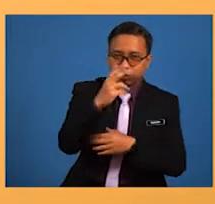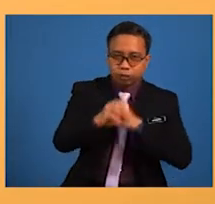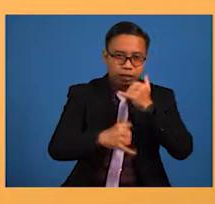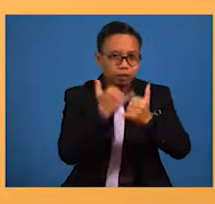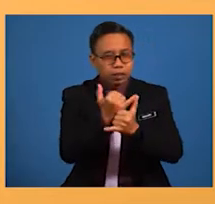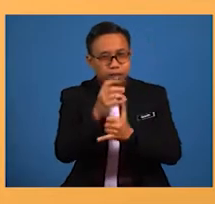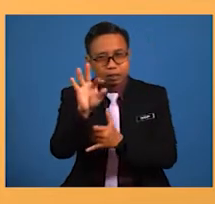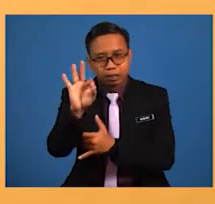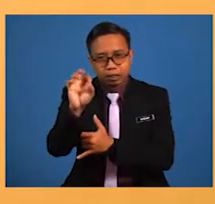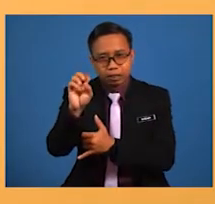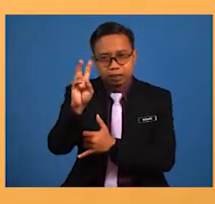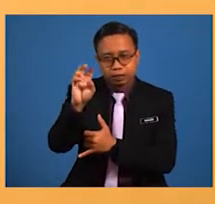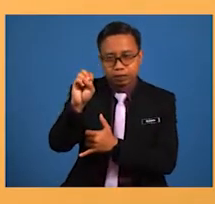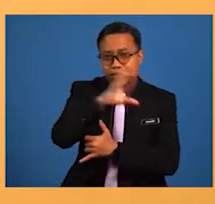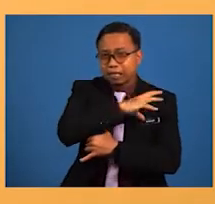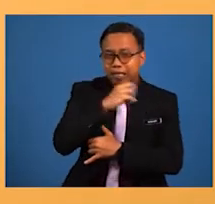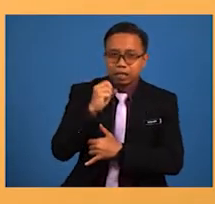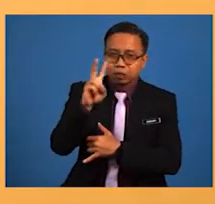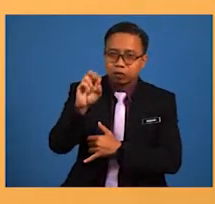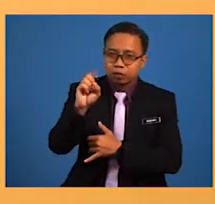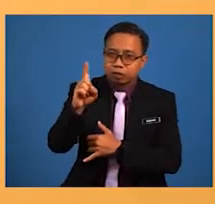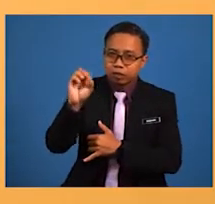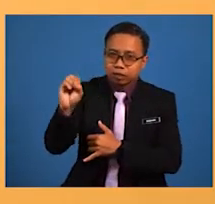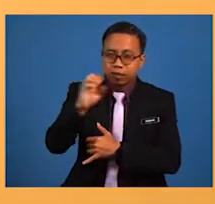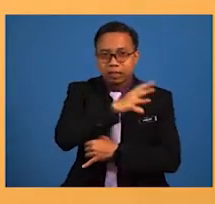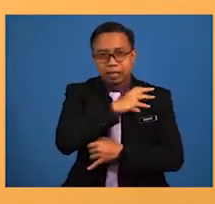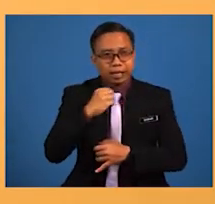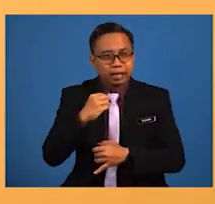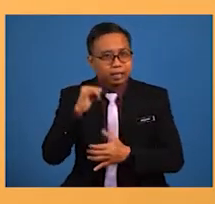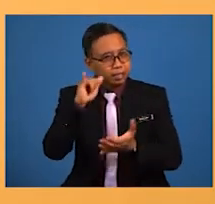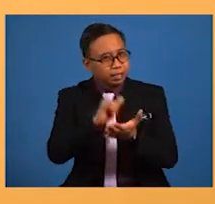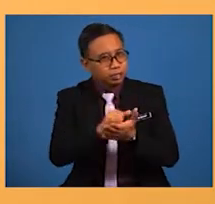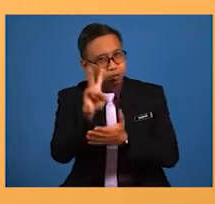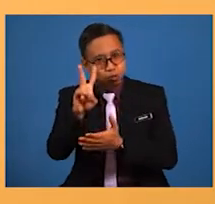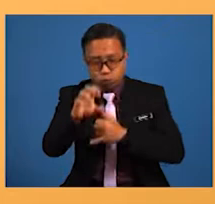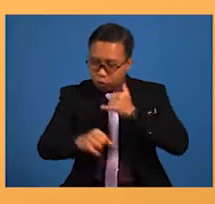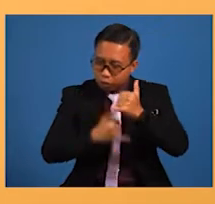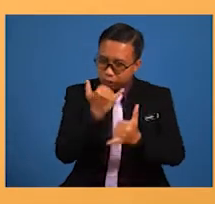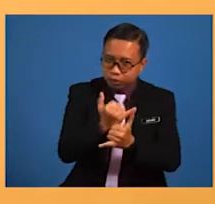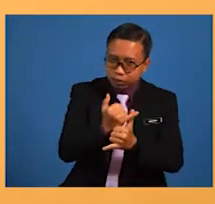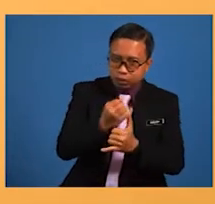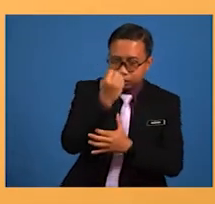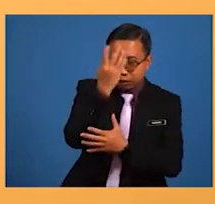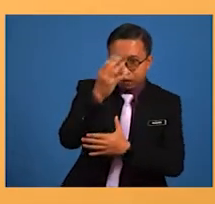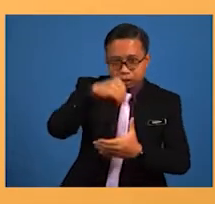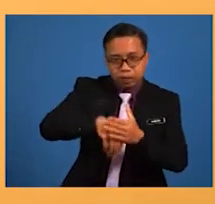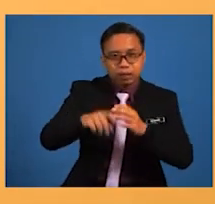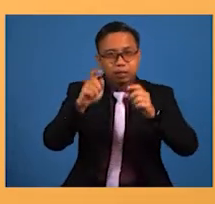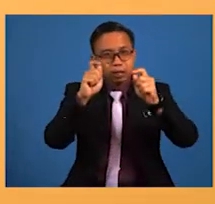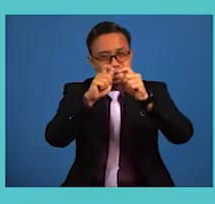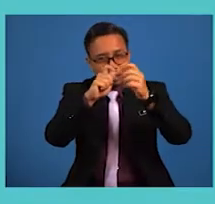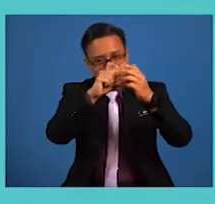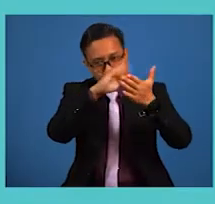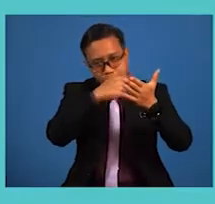year 1970 and 2010, and these 2 years are only mentioned in Table 1.